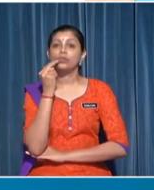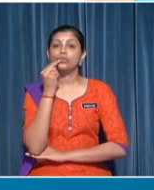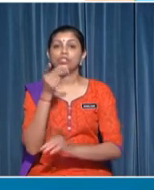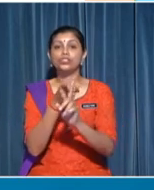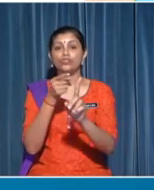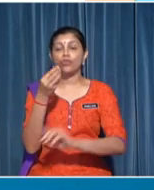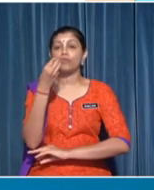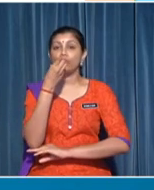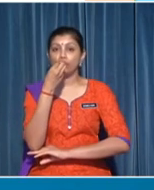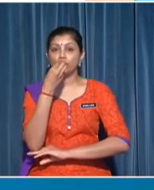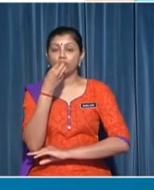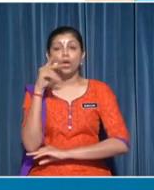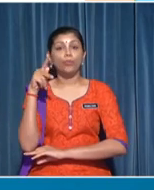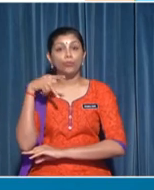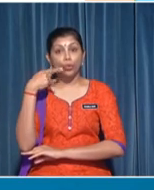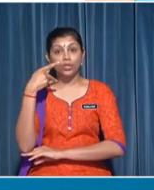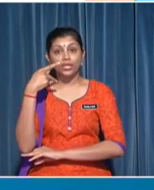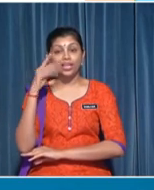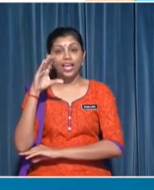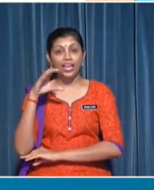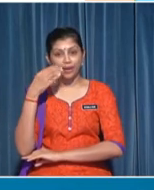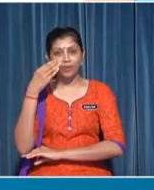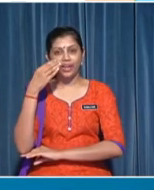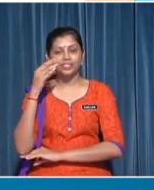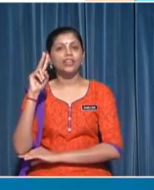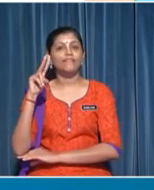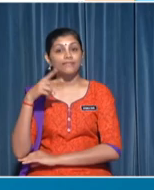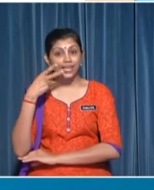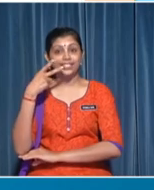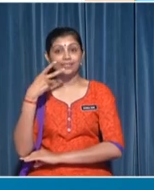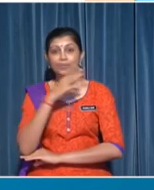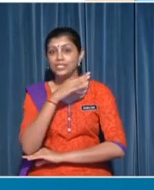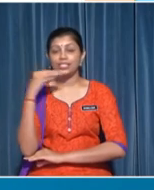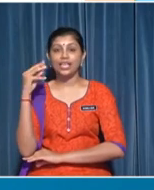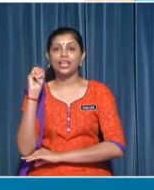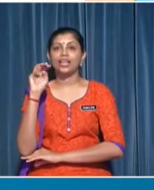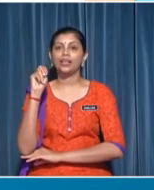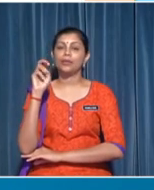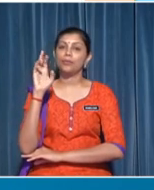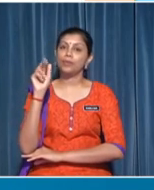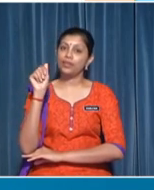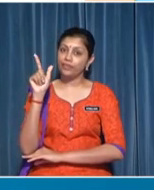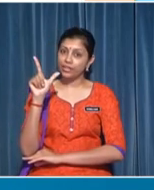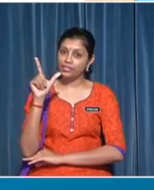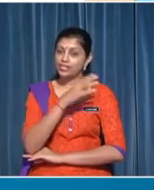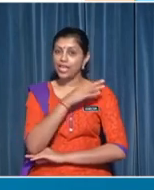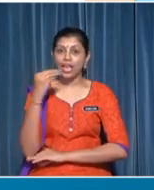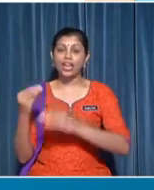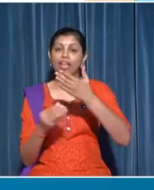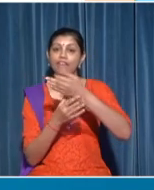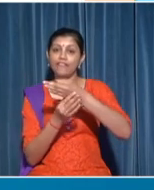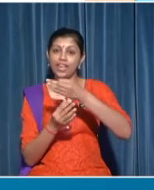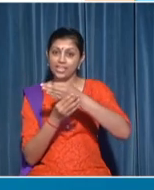food, protein, carbohydrates, vitamins and minerals, and also fats are